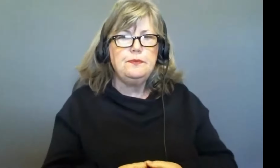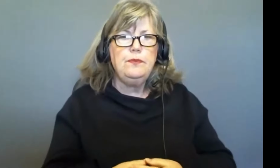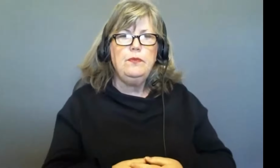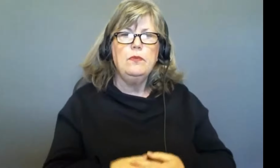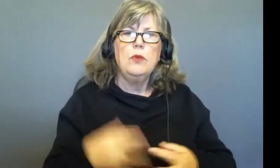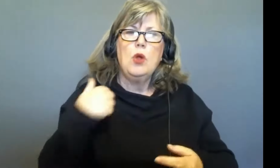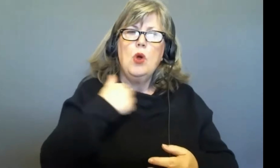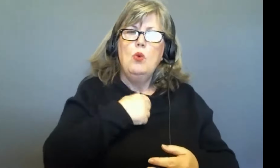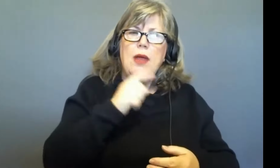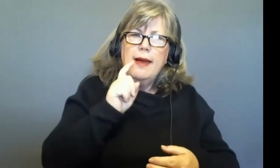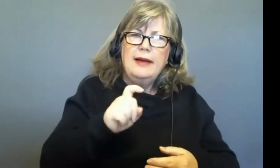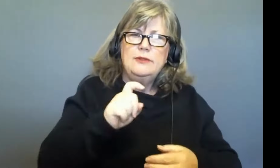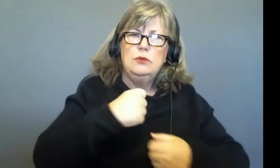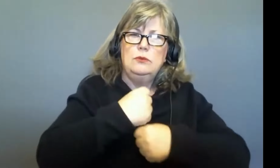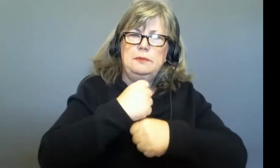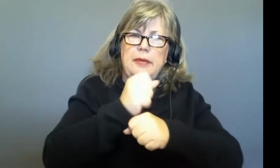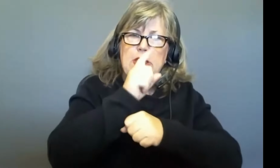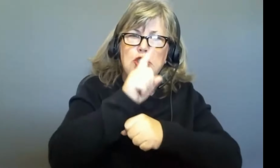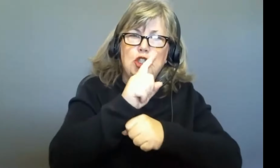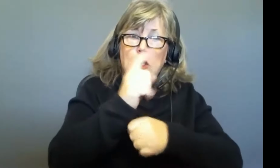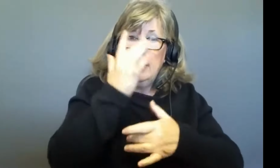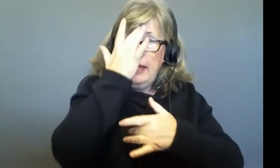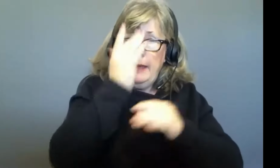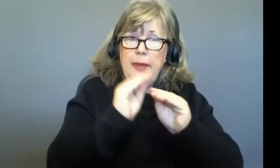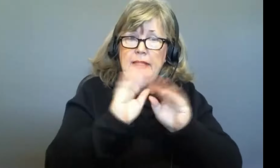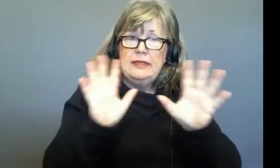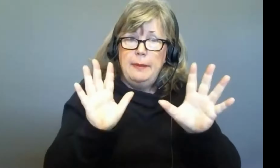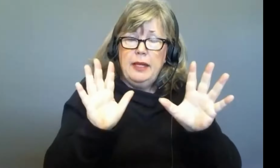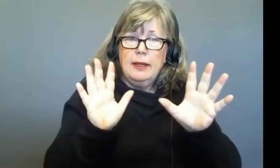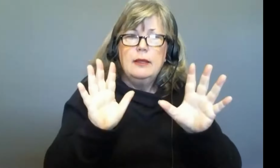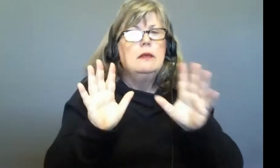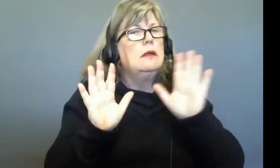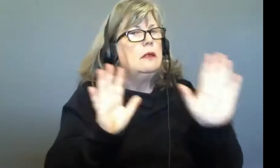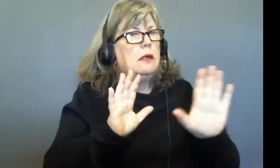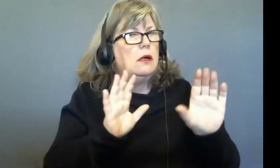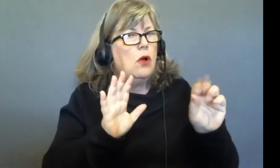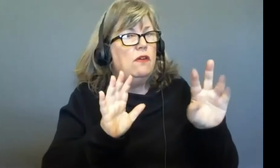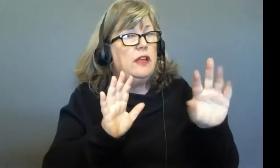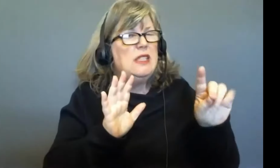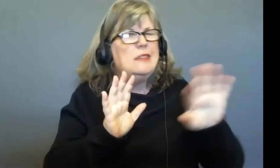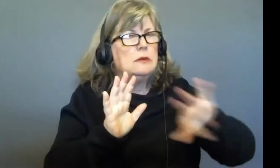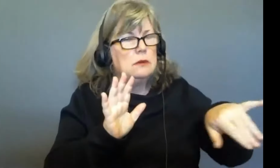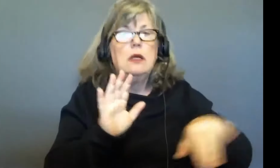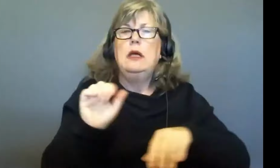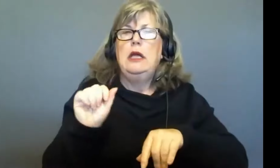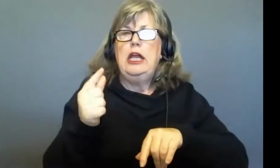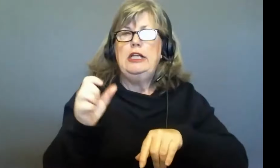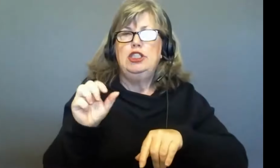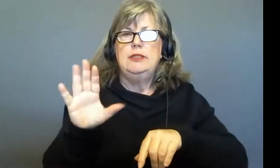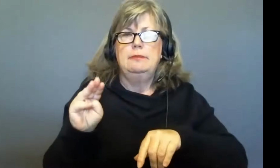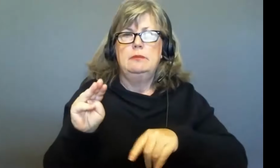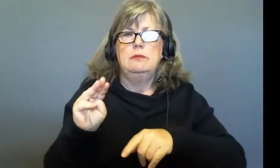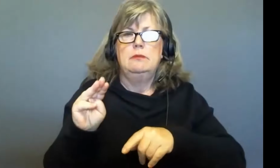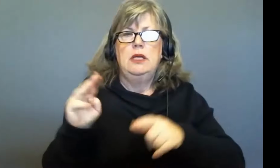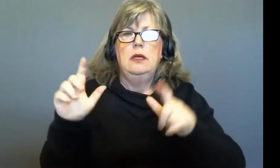have to make sure that this pandemic of ageism is actually taken care of. Now,